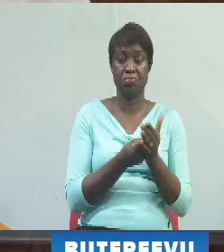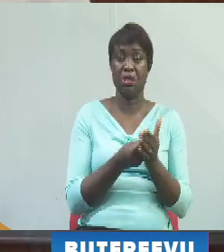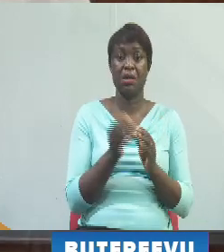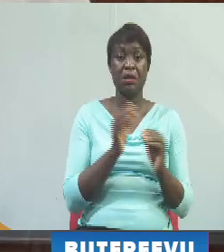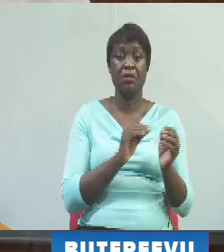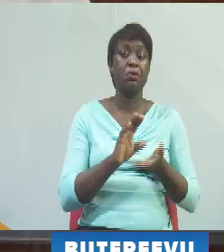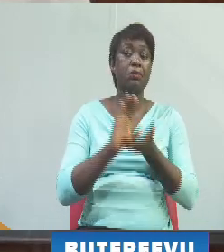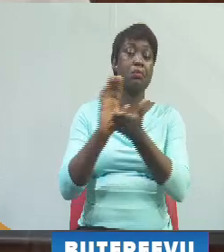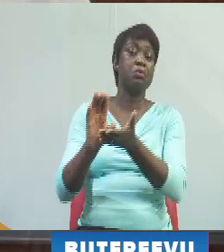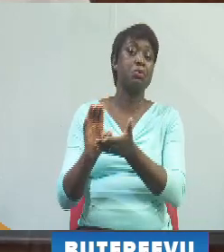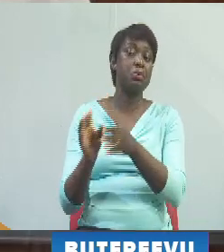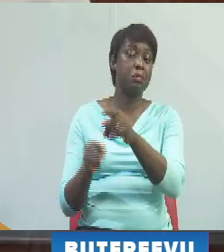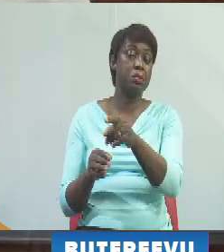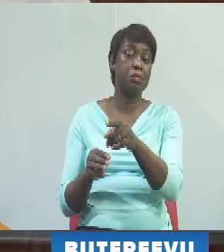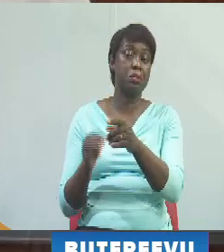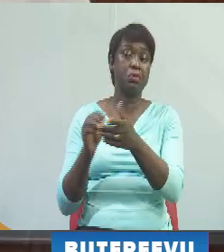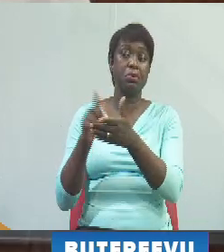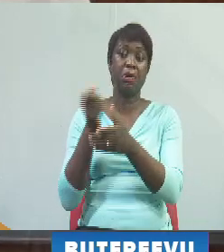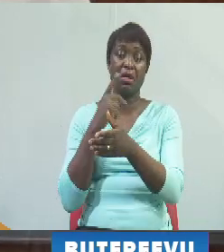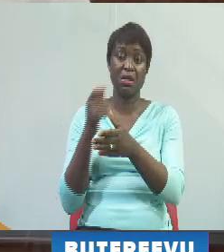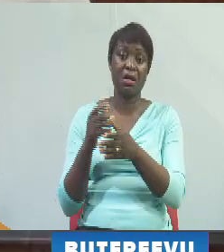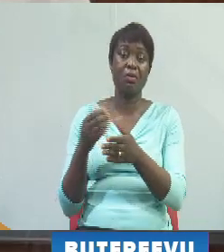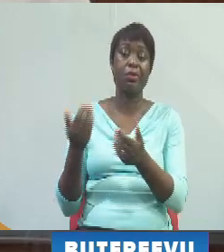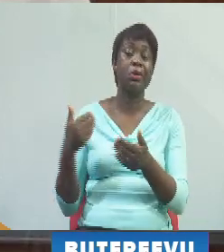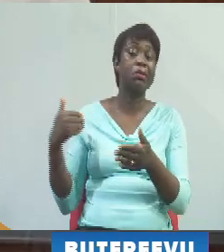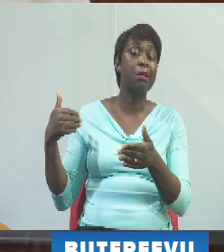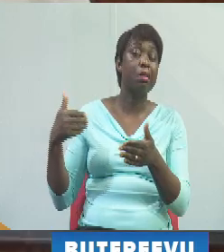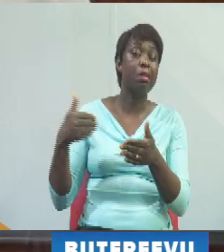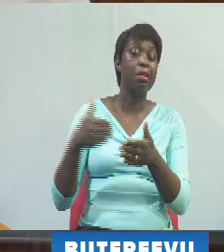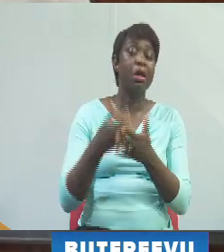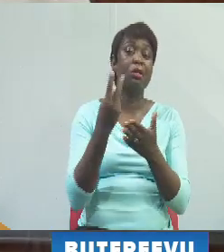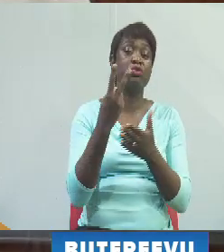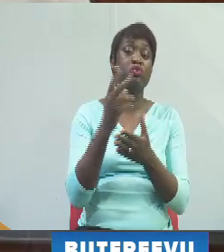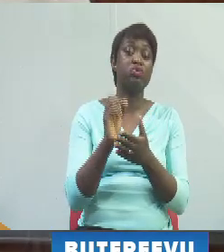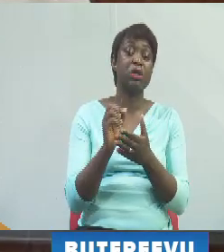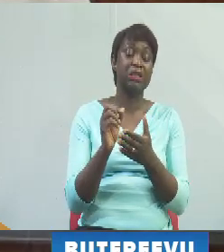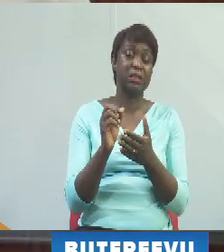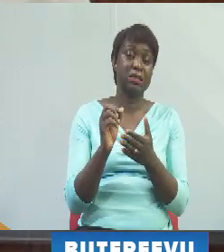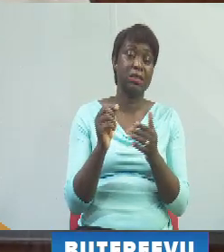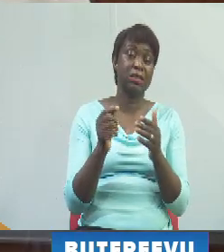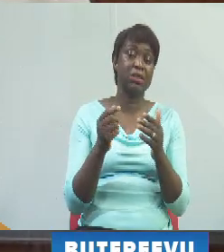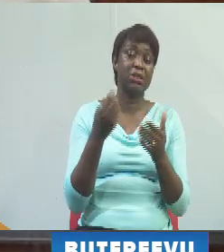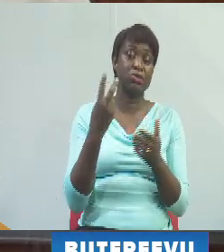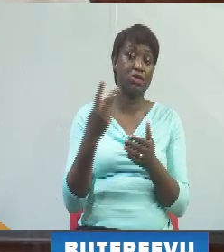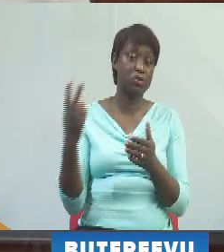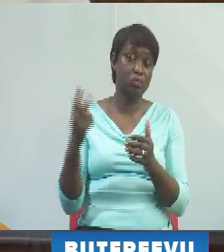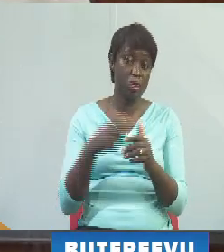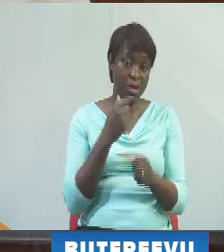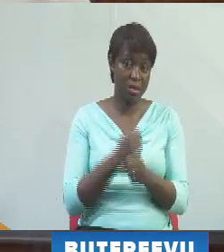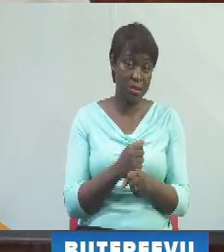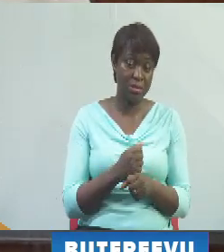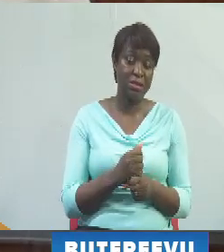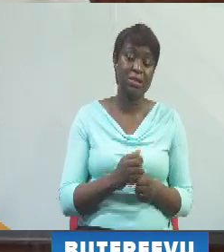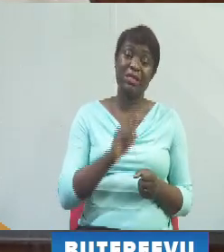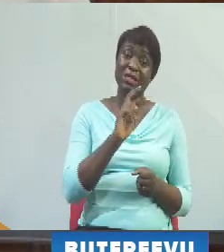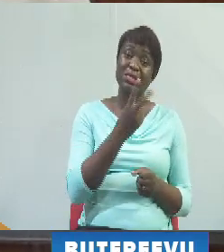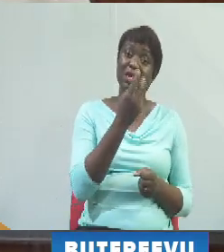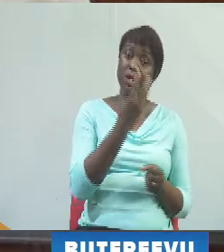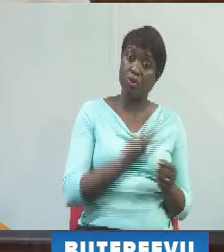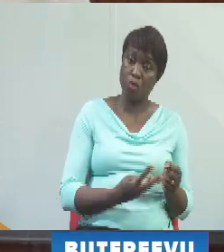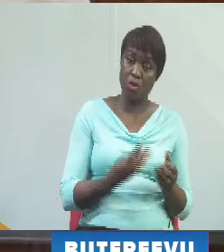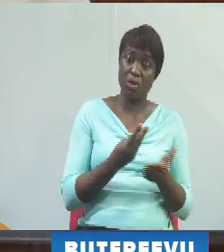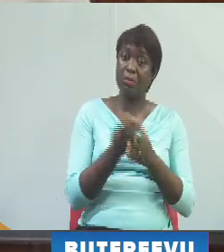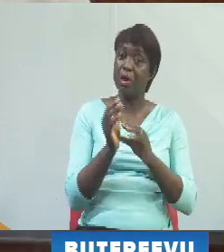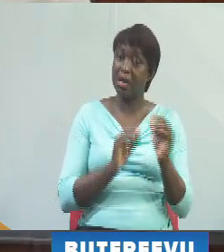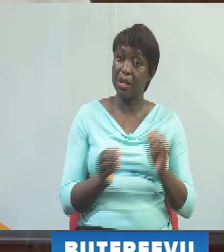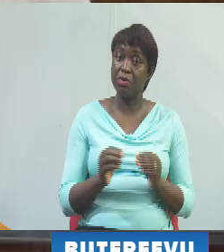Medical Stores until August 2022. In the second quarter, funds were not available until the